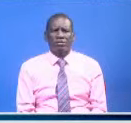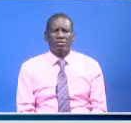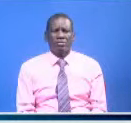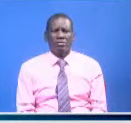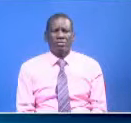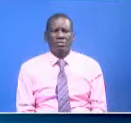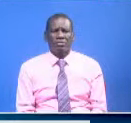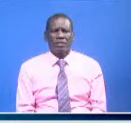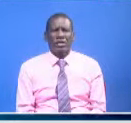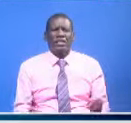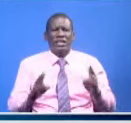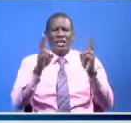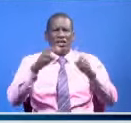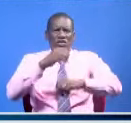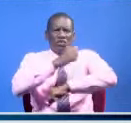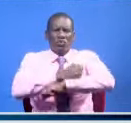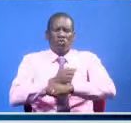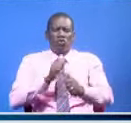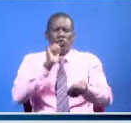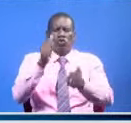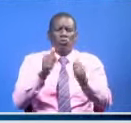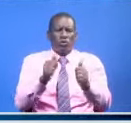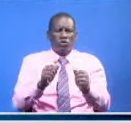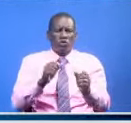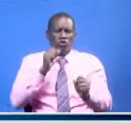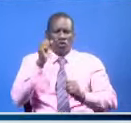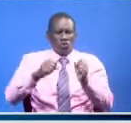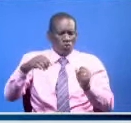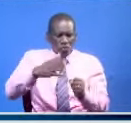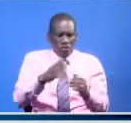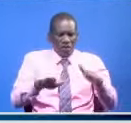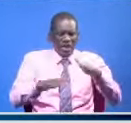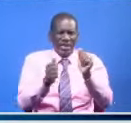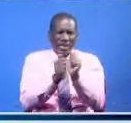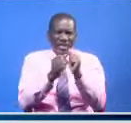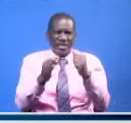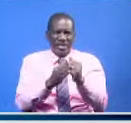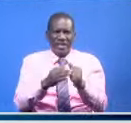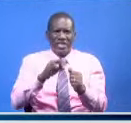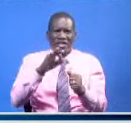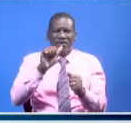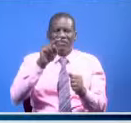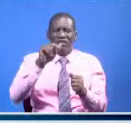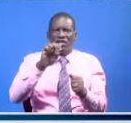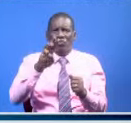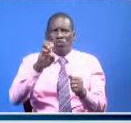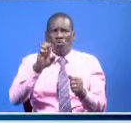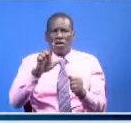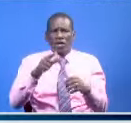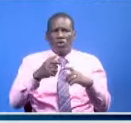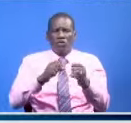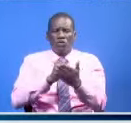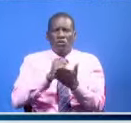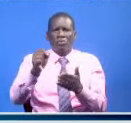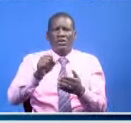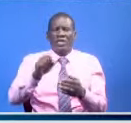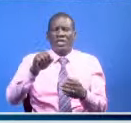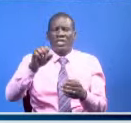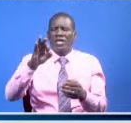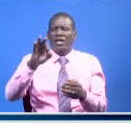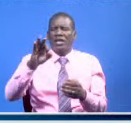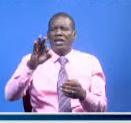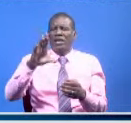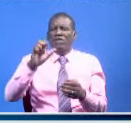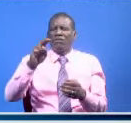Elsewhere, the International School Sports Federation cross-country under 18 champion Fanuel Kipkosgei from St. Francis Kimuron in Elgeyo